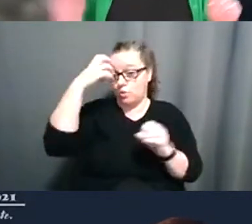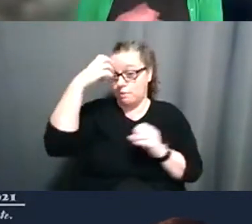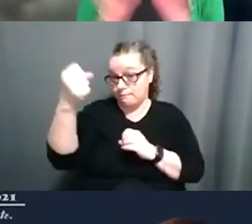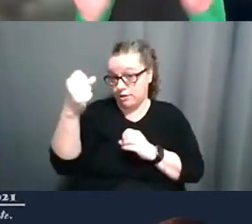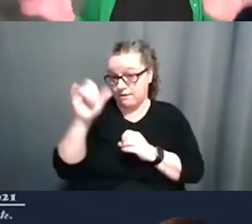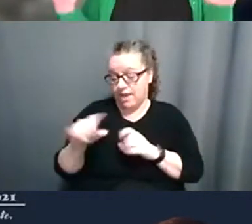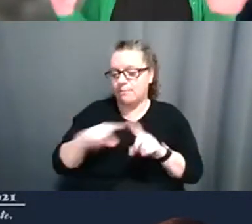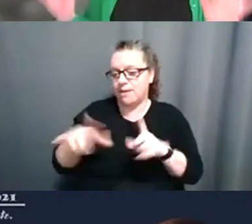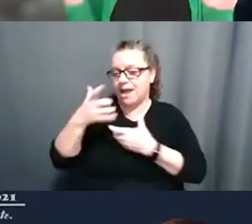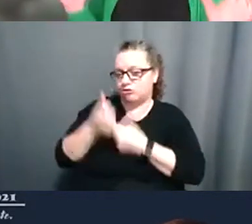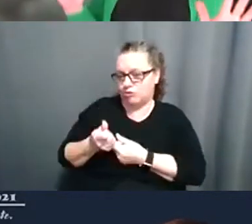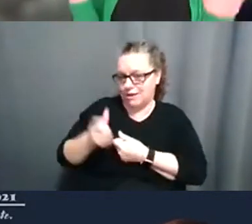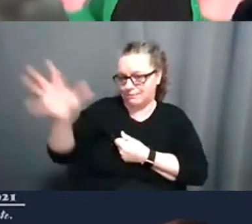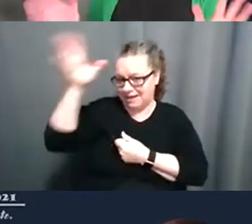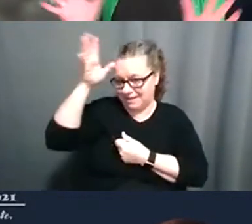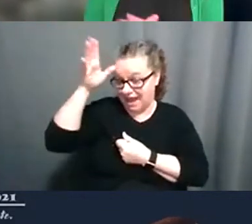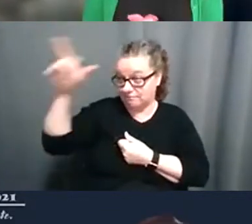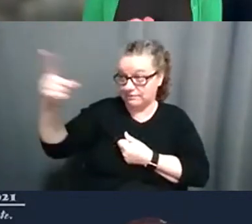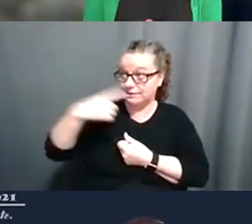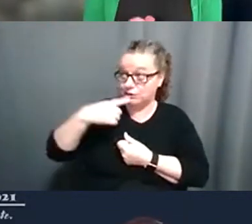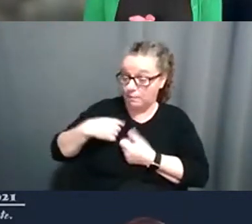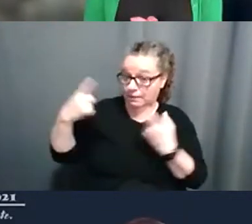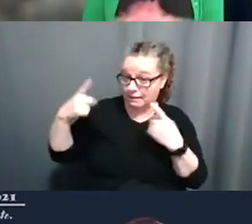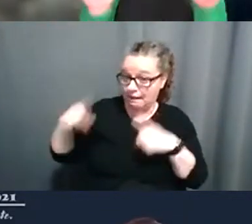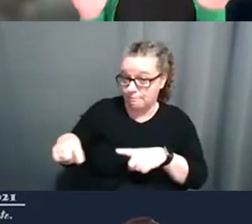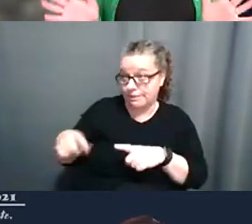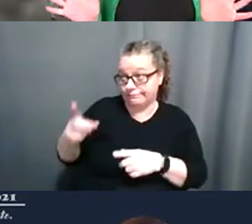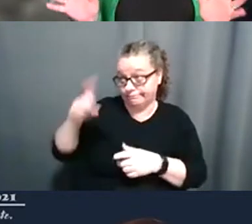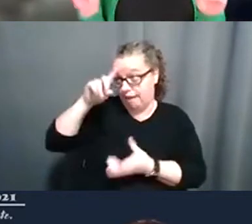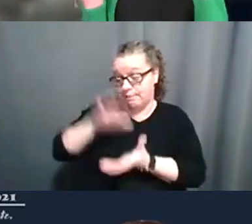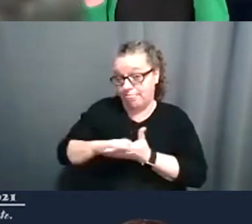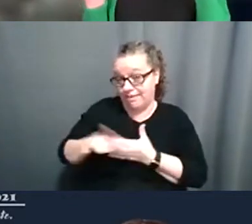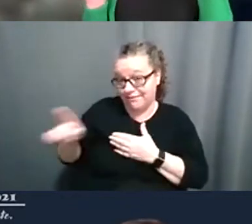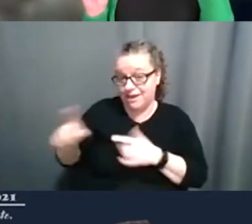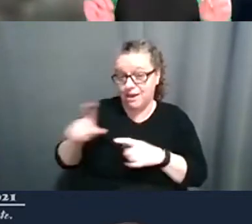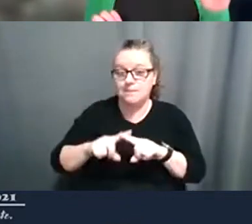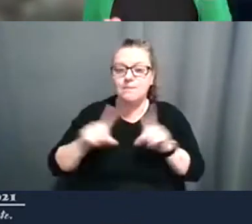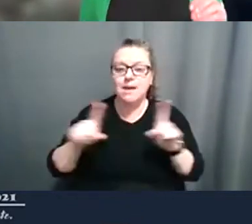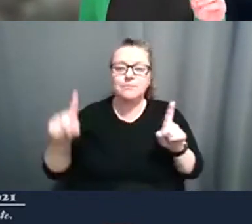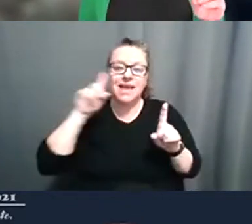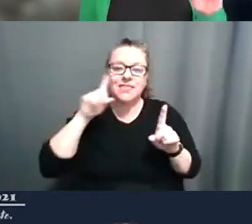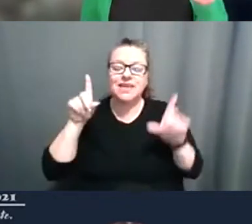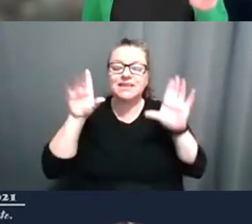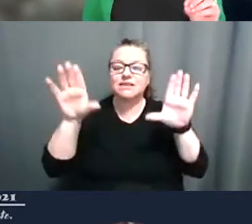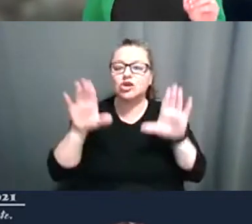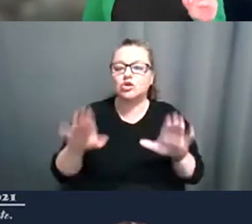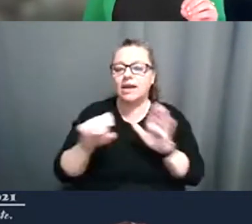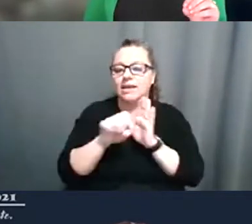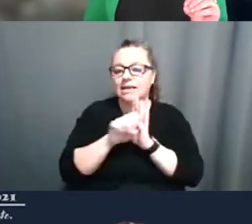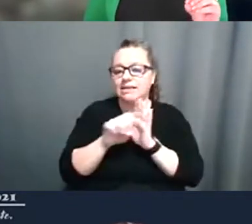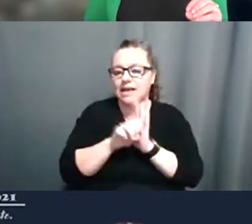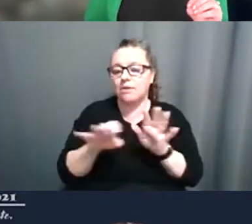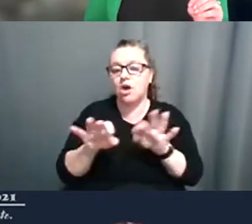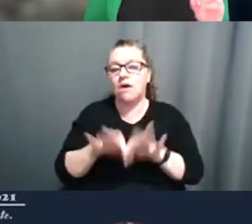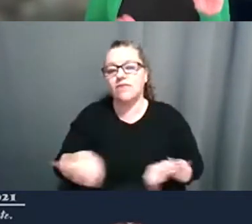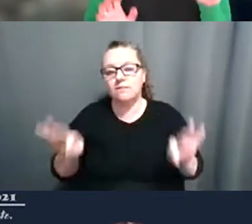my dad. If it happened, if he says it happened, it happened. But I think it's a great example of the importance